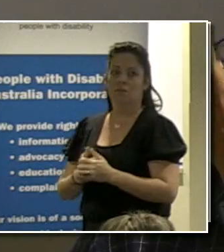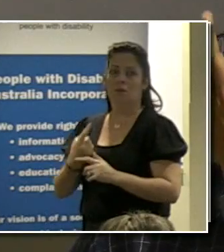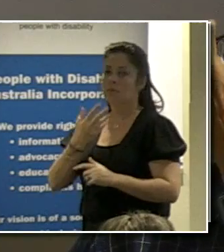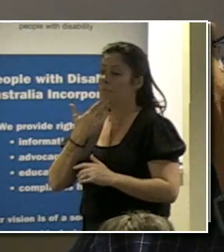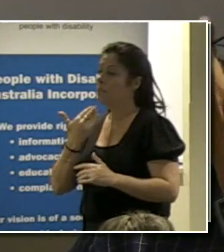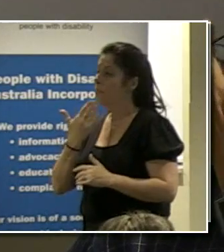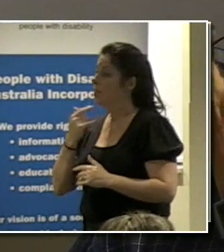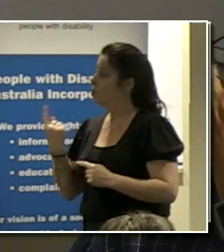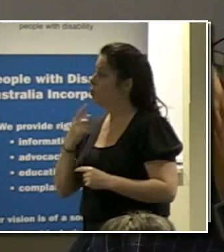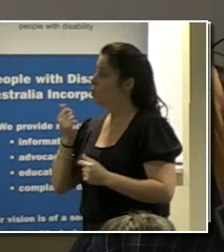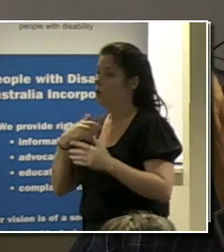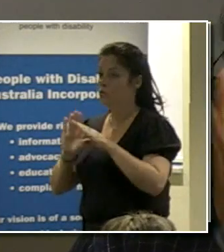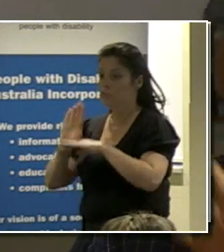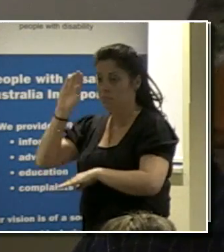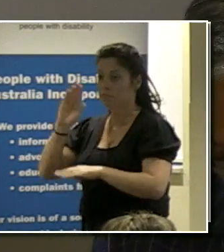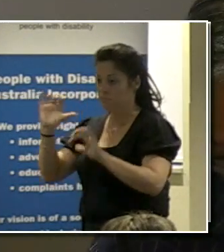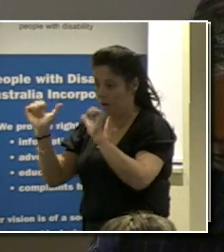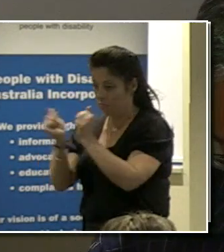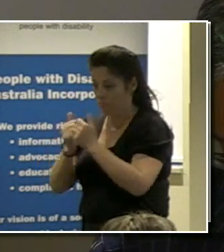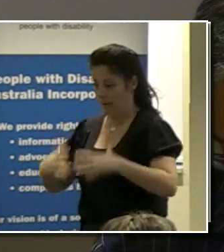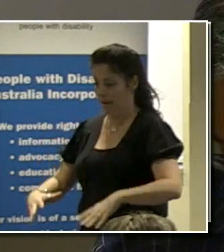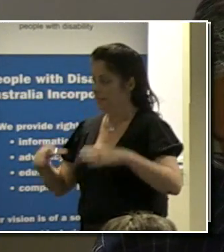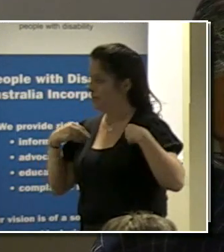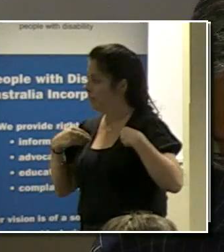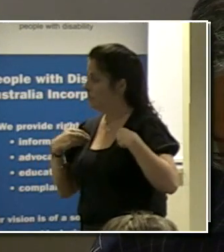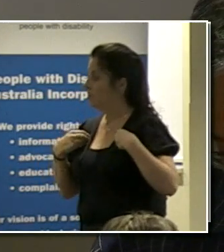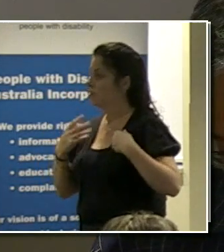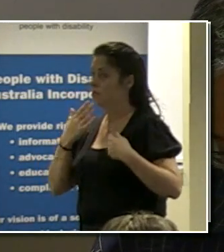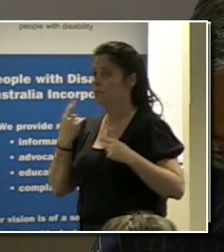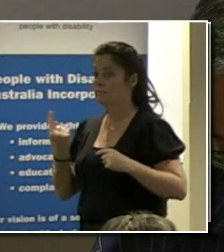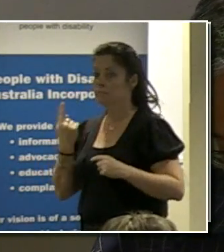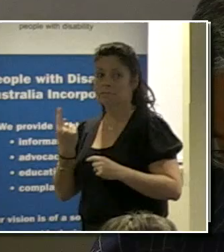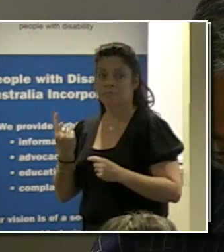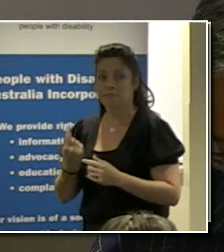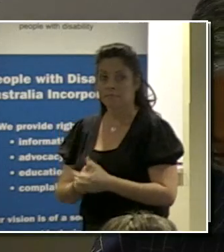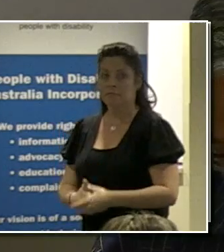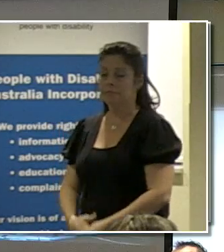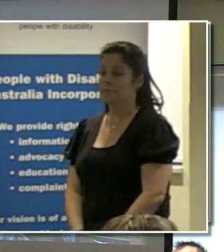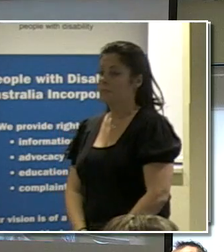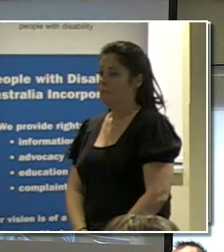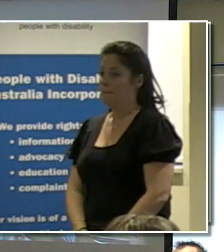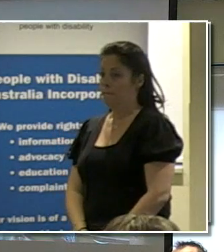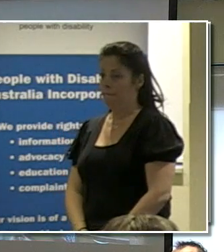be accepted, and then those people then take office. So can we have a motion that we accept the returning officer's report?